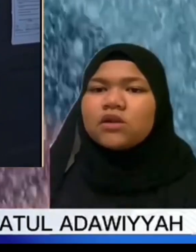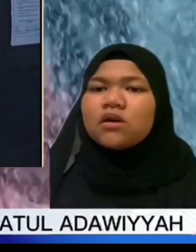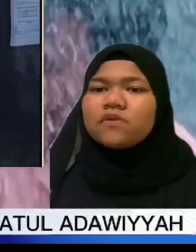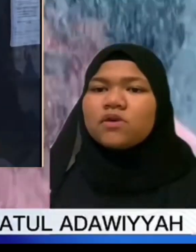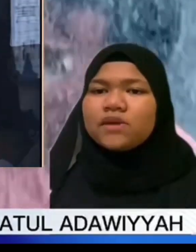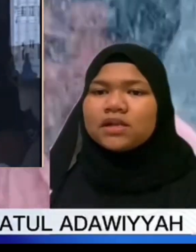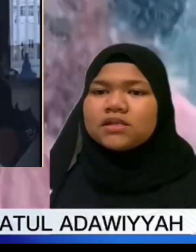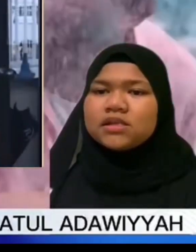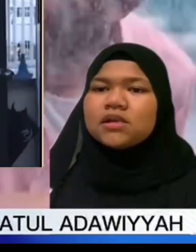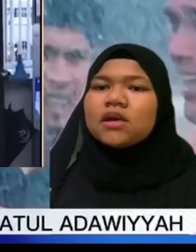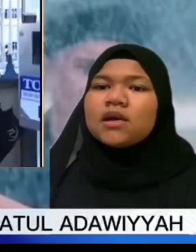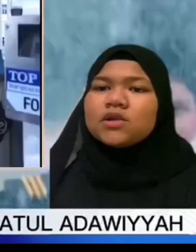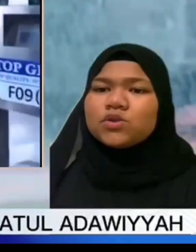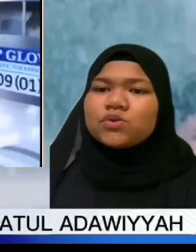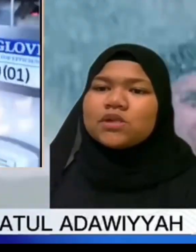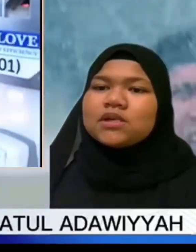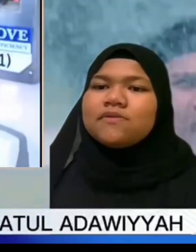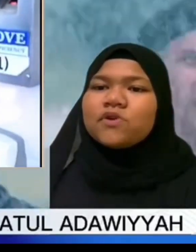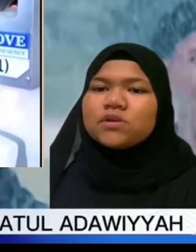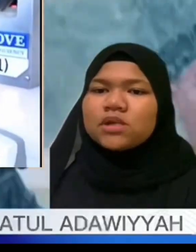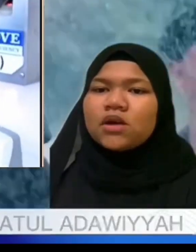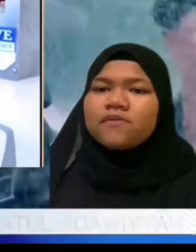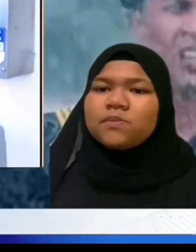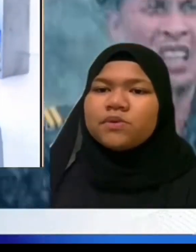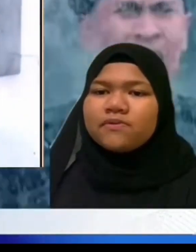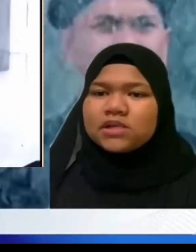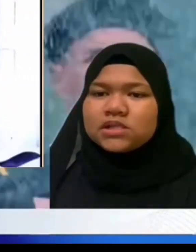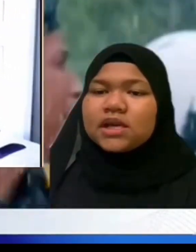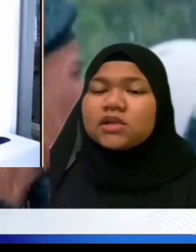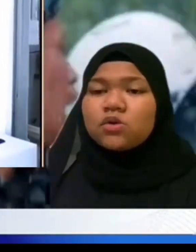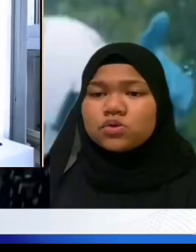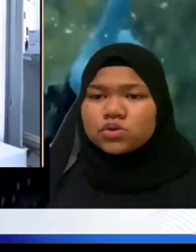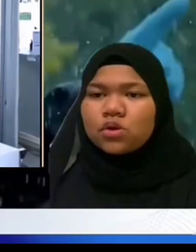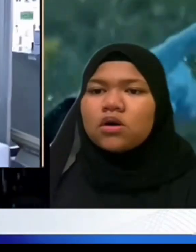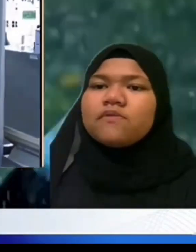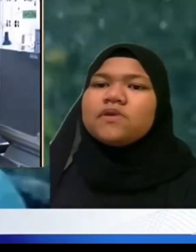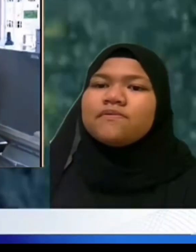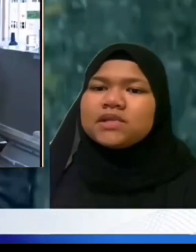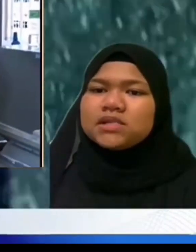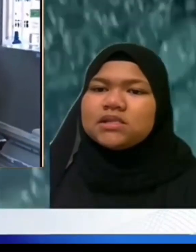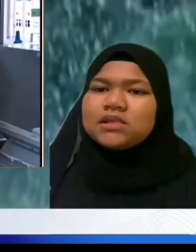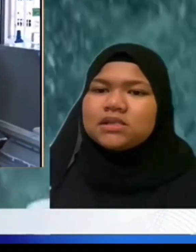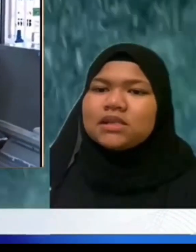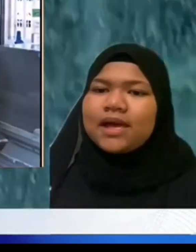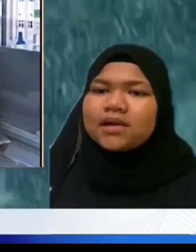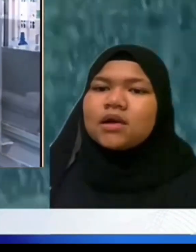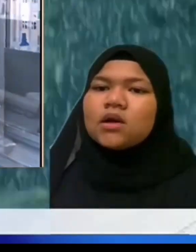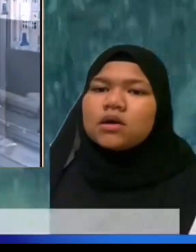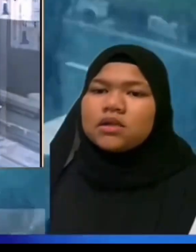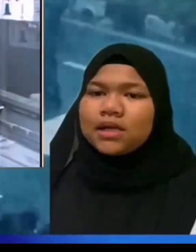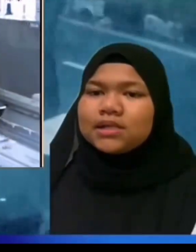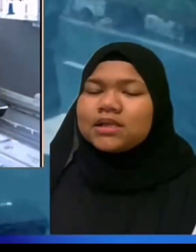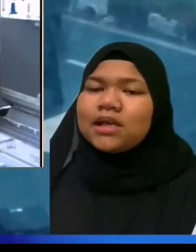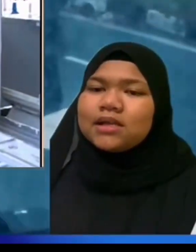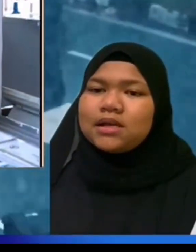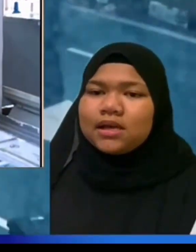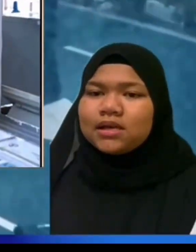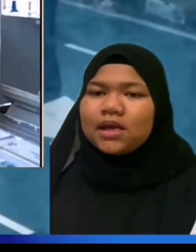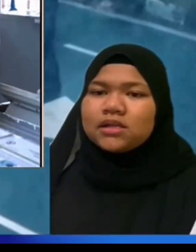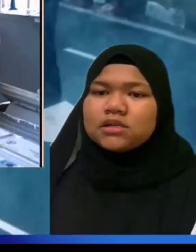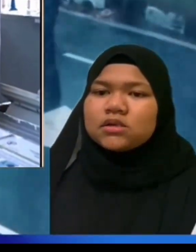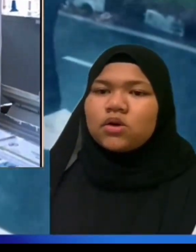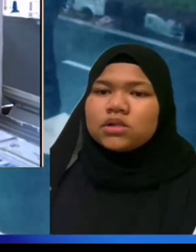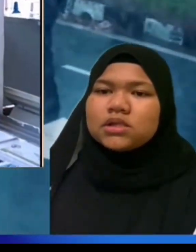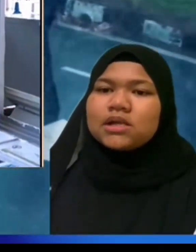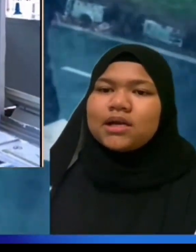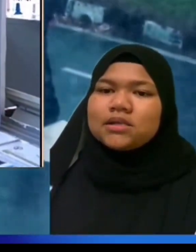the spread of COVID-19 through the enforcement of the Prevention and Control of Infectious Diseases Act 1988